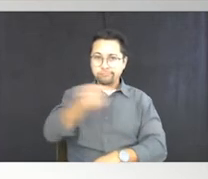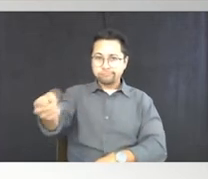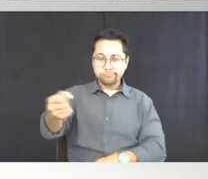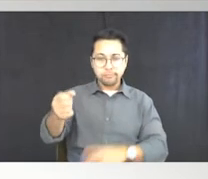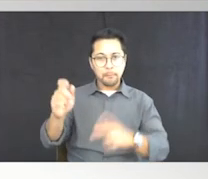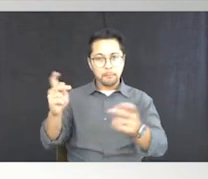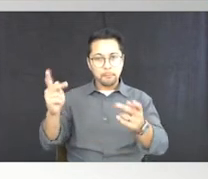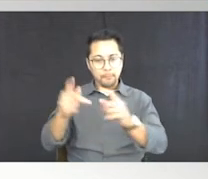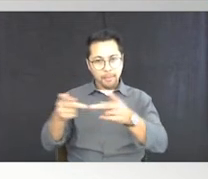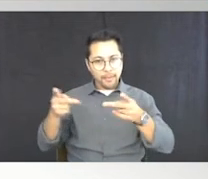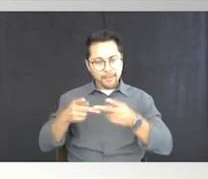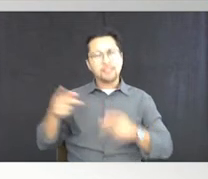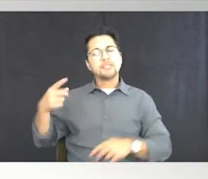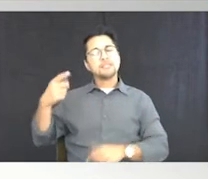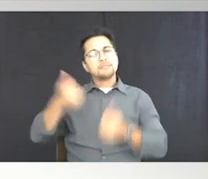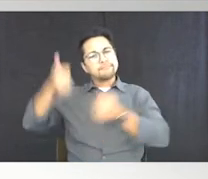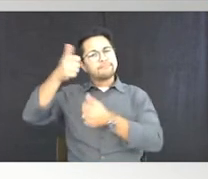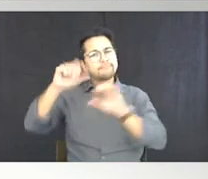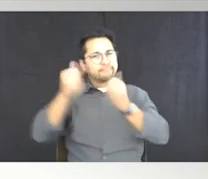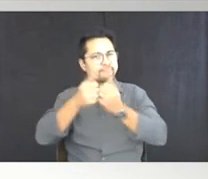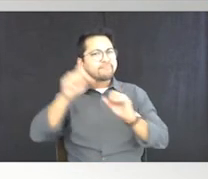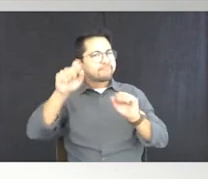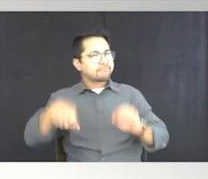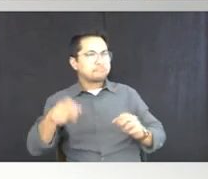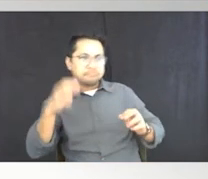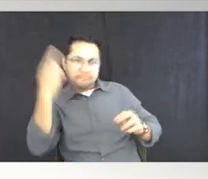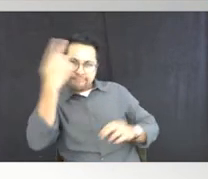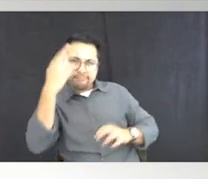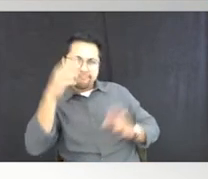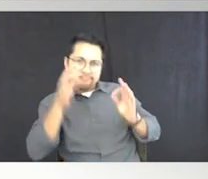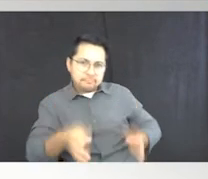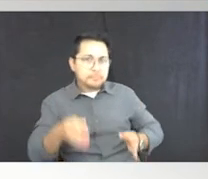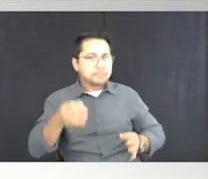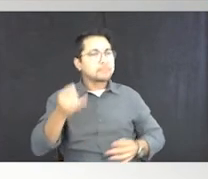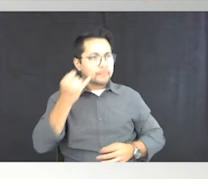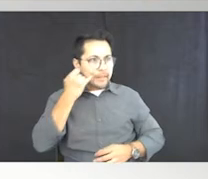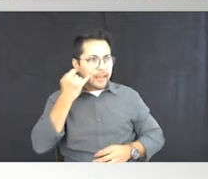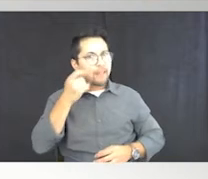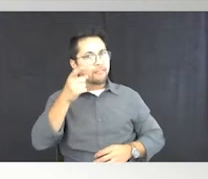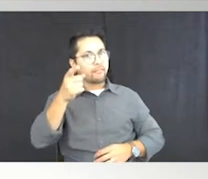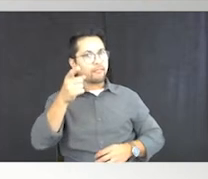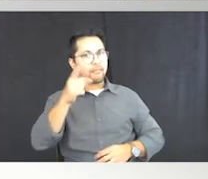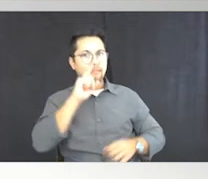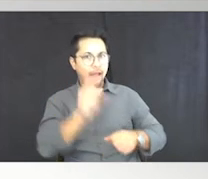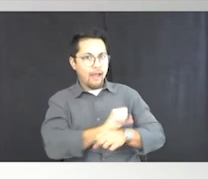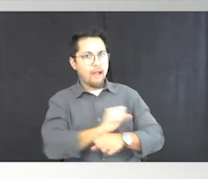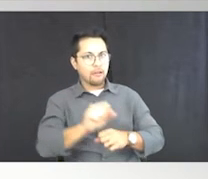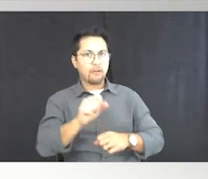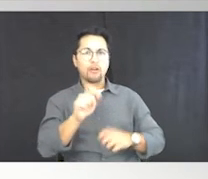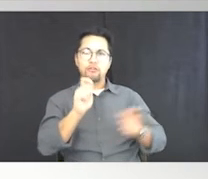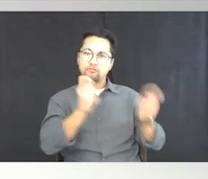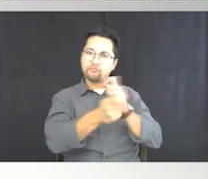able to make a reasonable determination as to whether a change in placement has occurred.